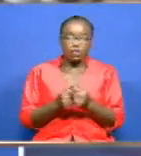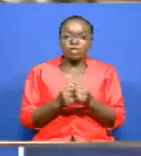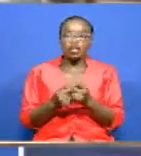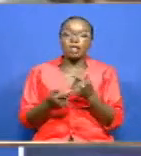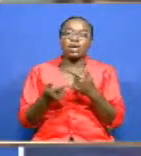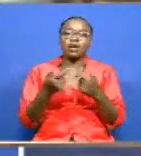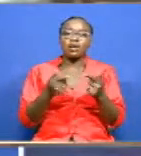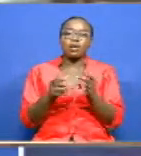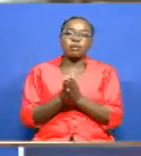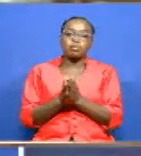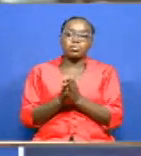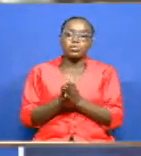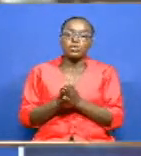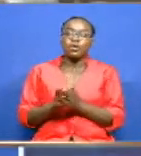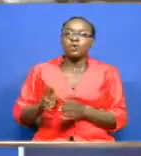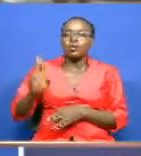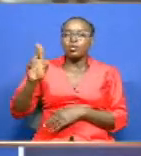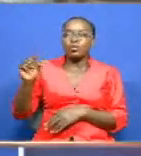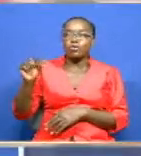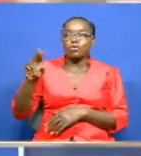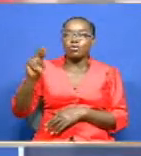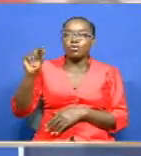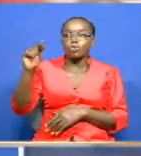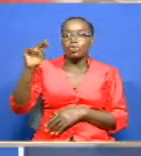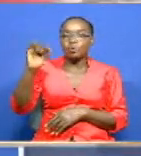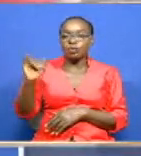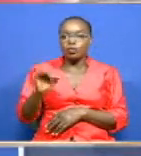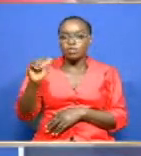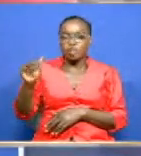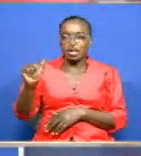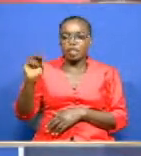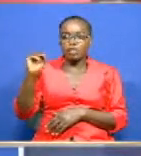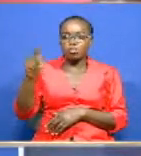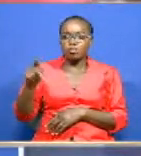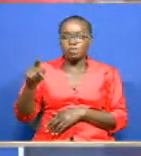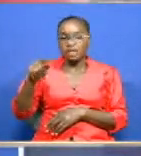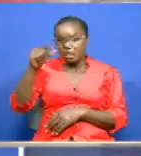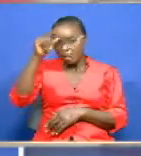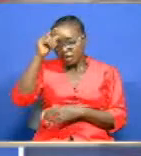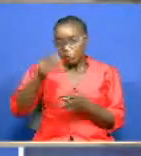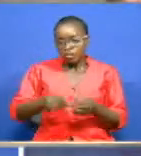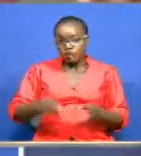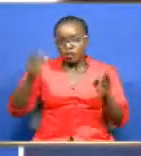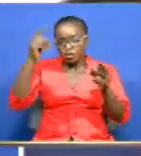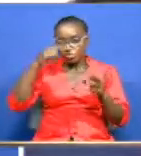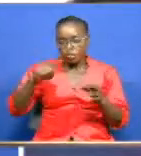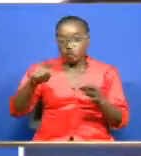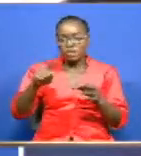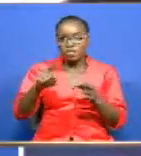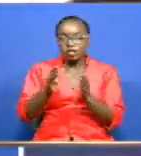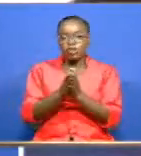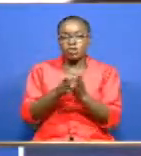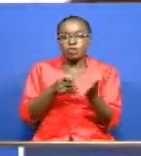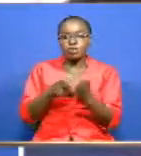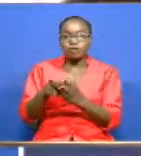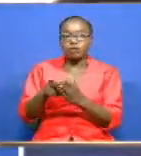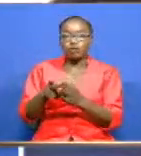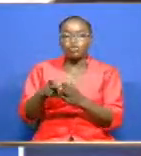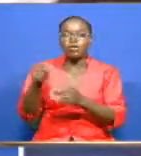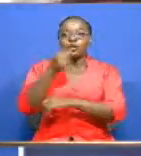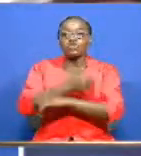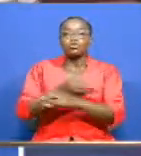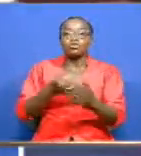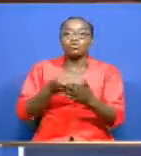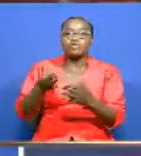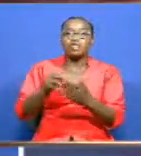Finally, Ugunja Member of Parliament Opiyo Wandayi has challenged the government to come up with an official policy guideline on the payment of school fees in